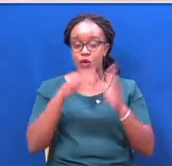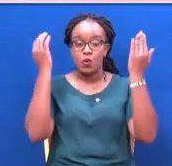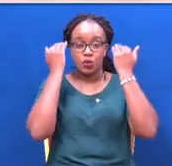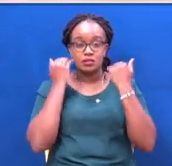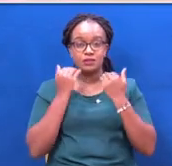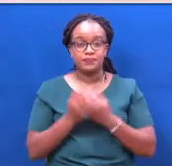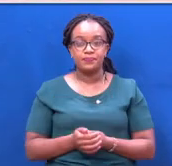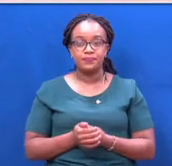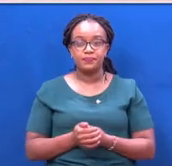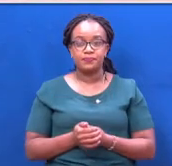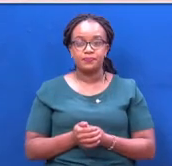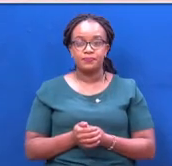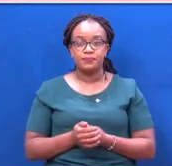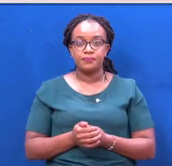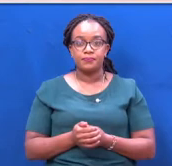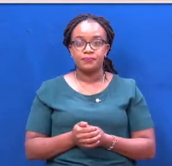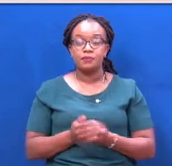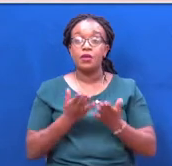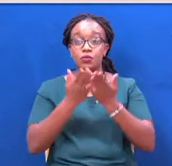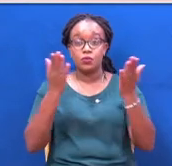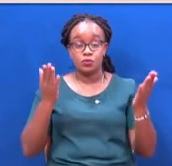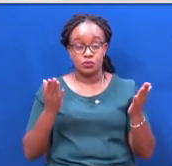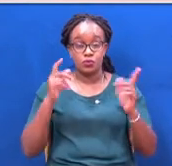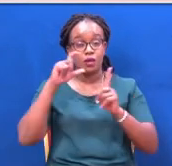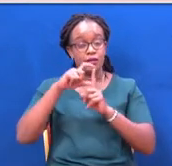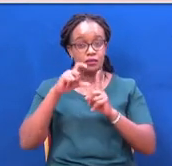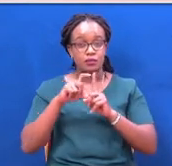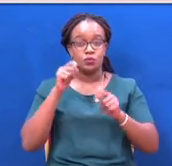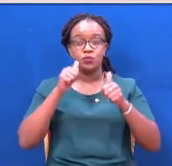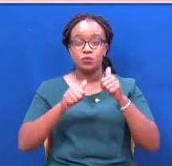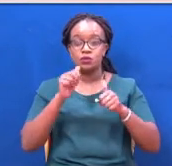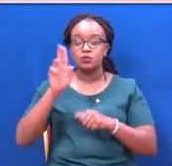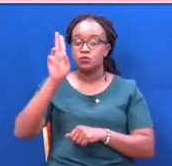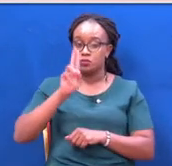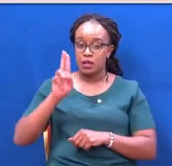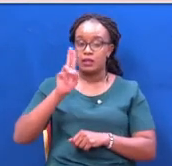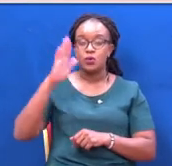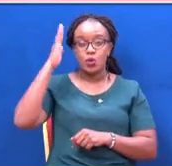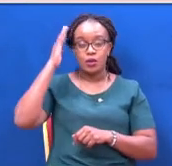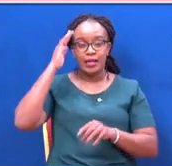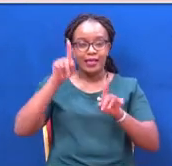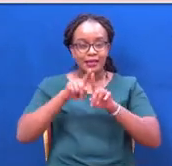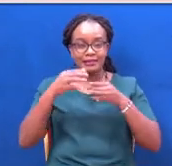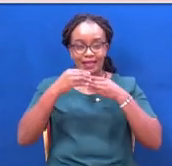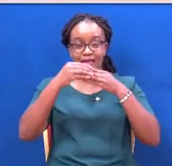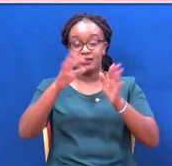are important ones, which are often referred to as guiding